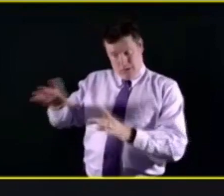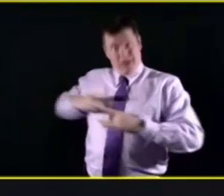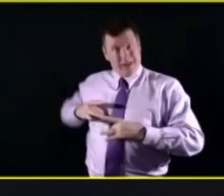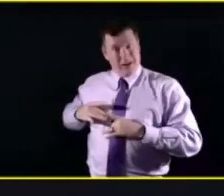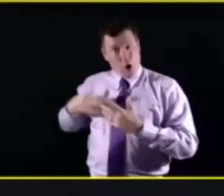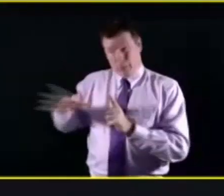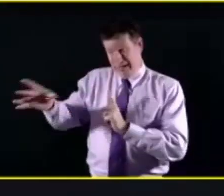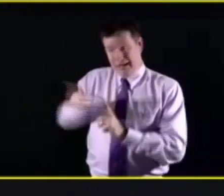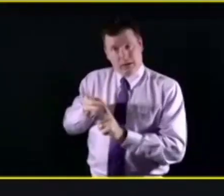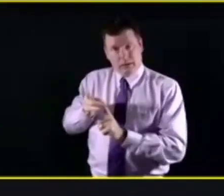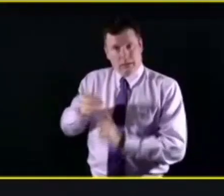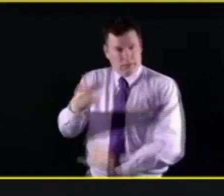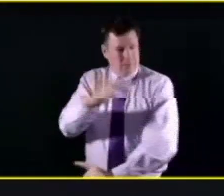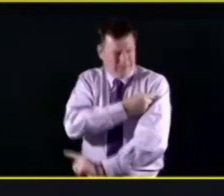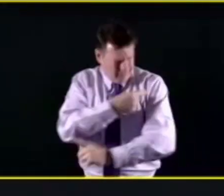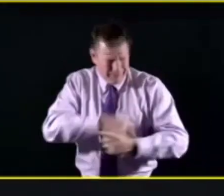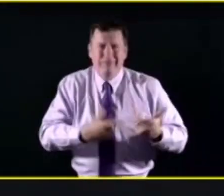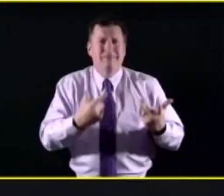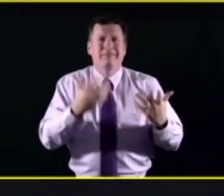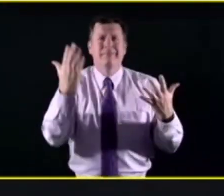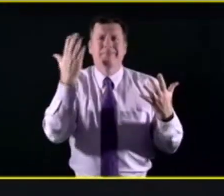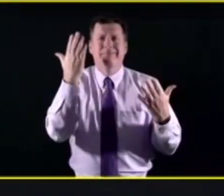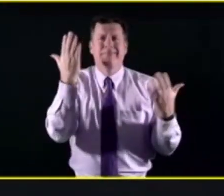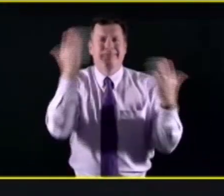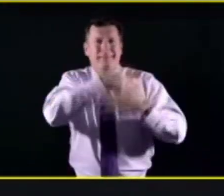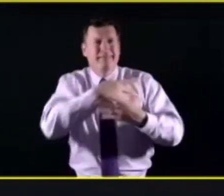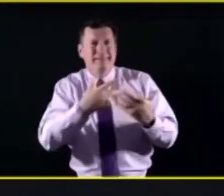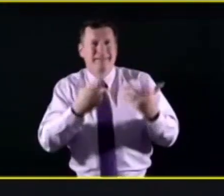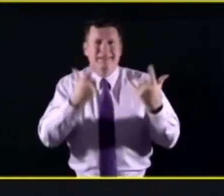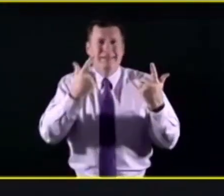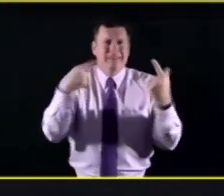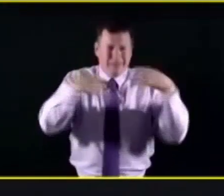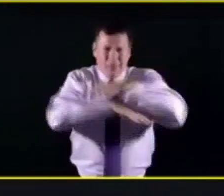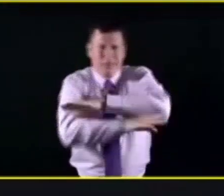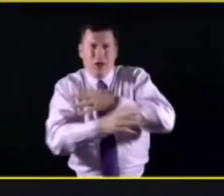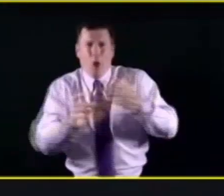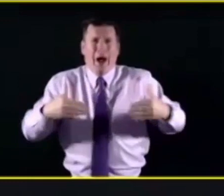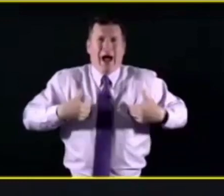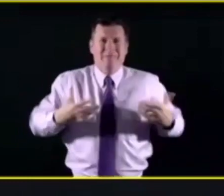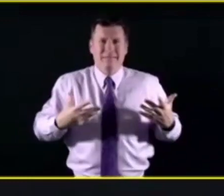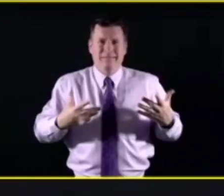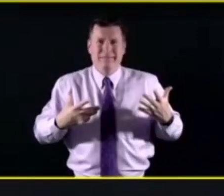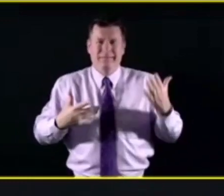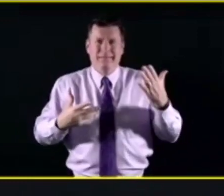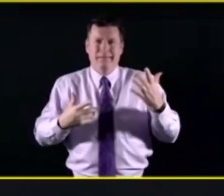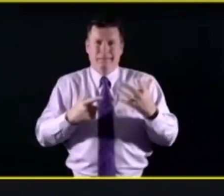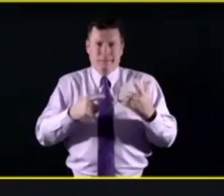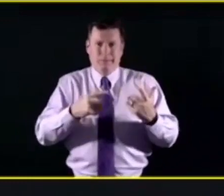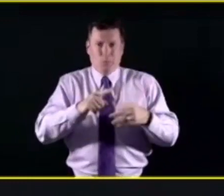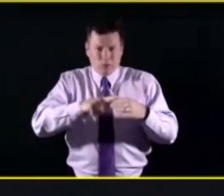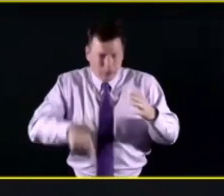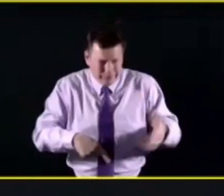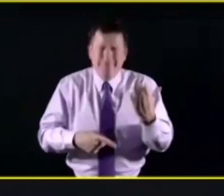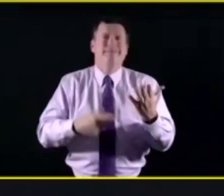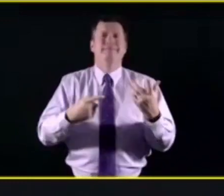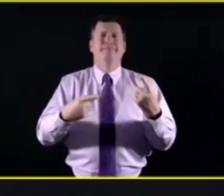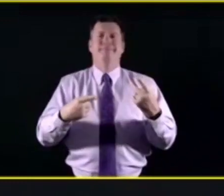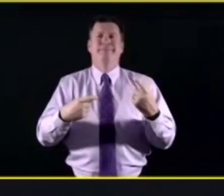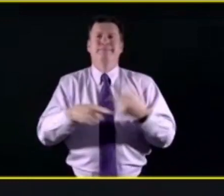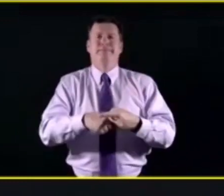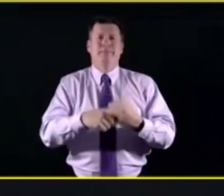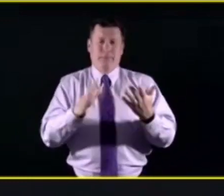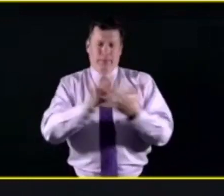with coronavirus at the time we do the vaccination. We actually test them prior to giving them the first dose. The